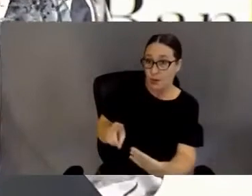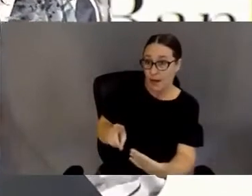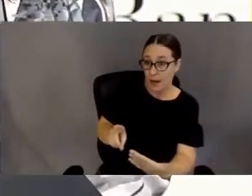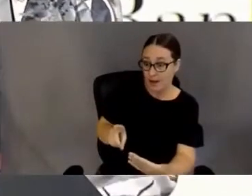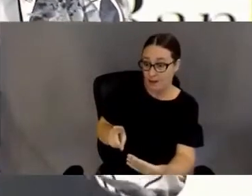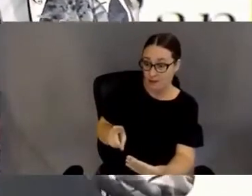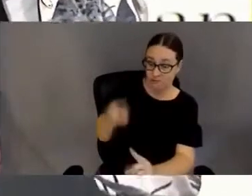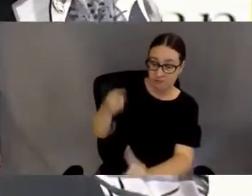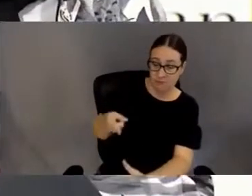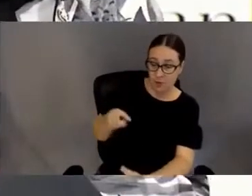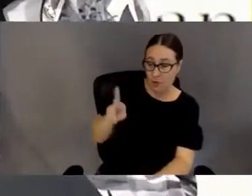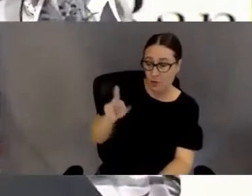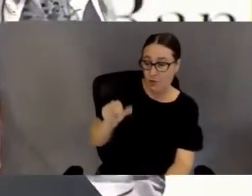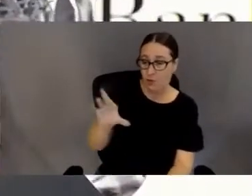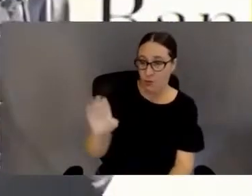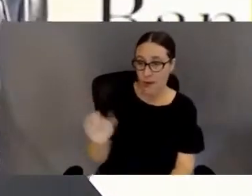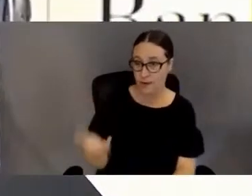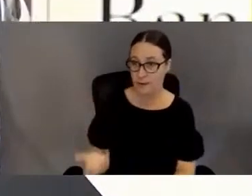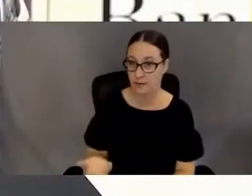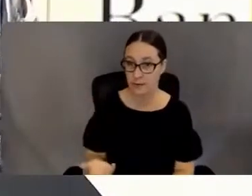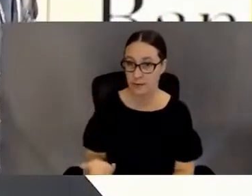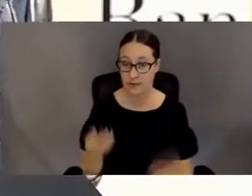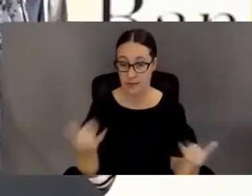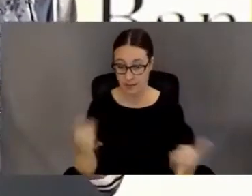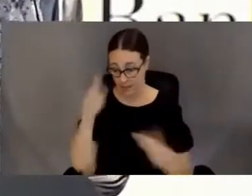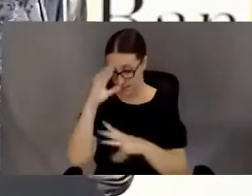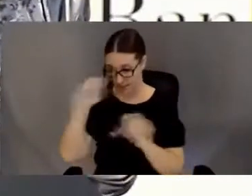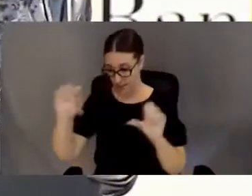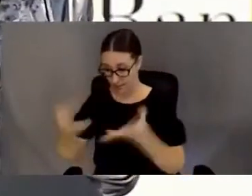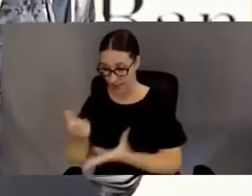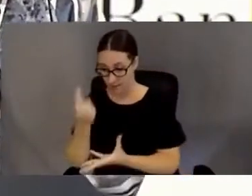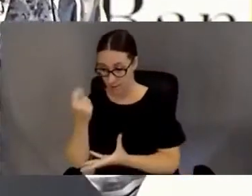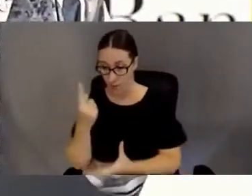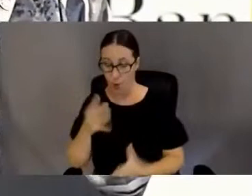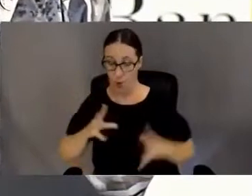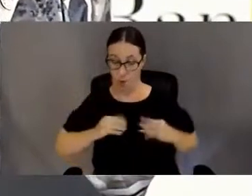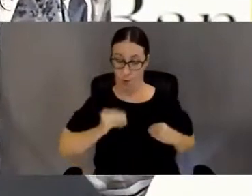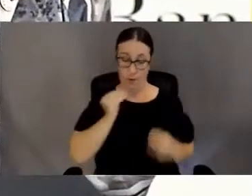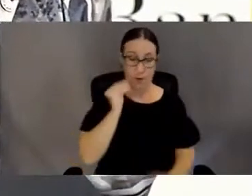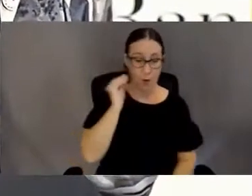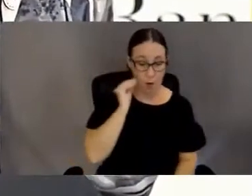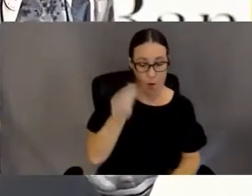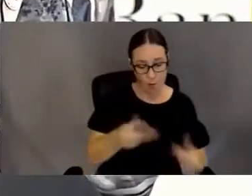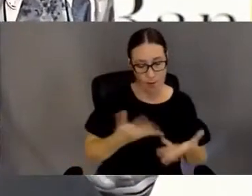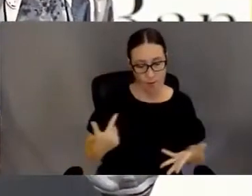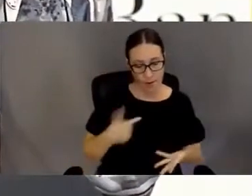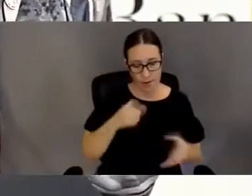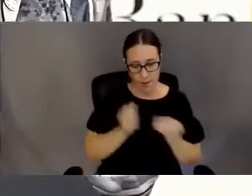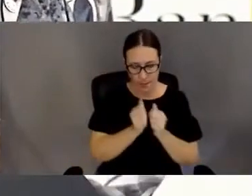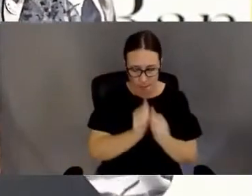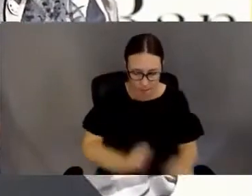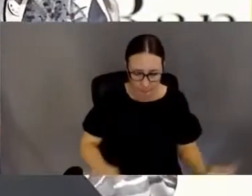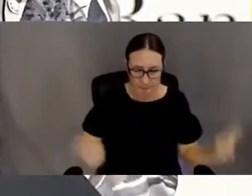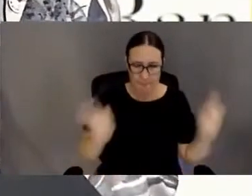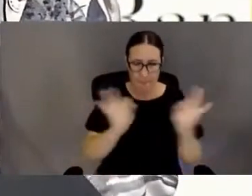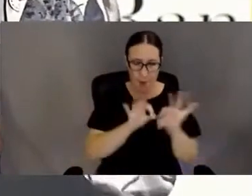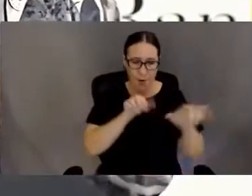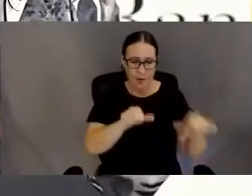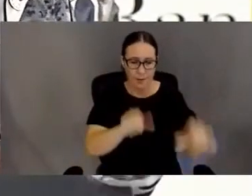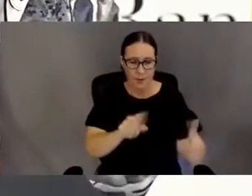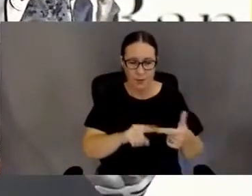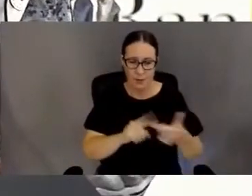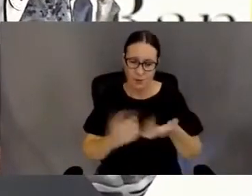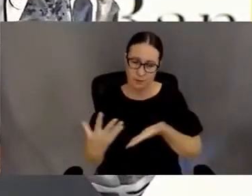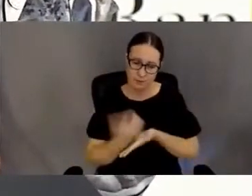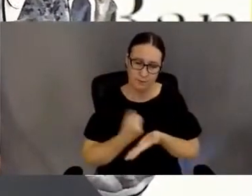This administration understands that home ownership provides us with a crucial path to build a source of wealth that